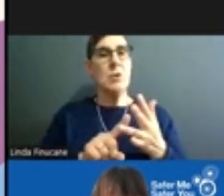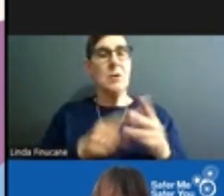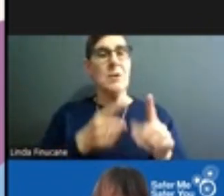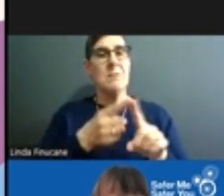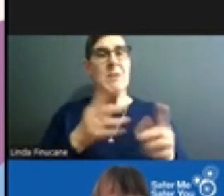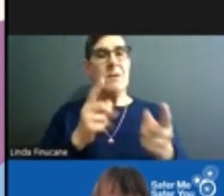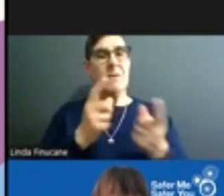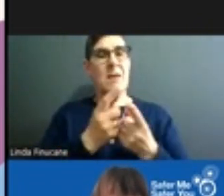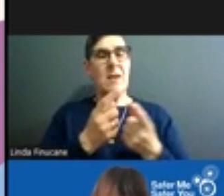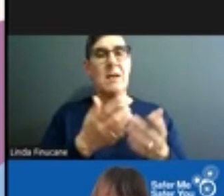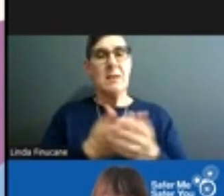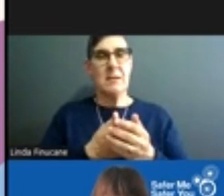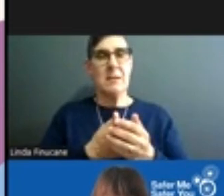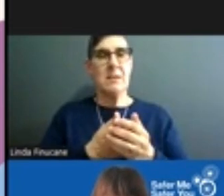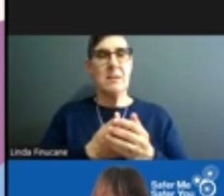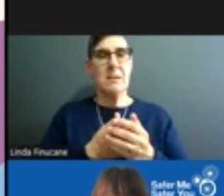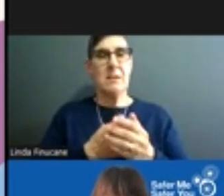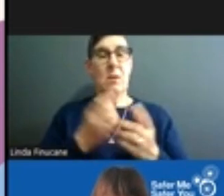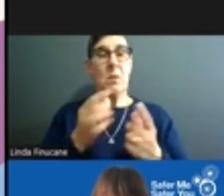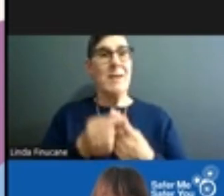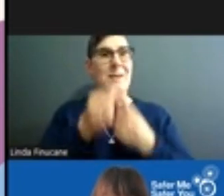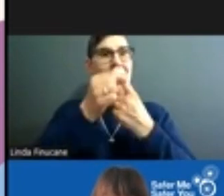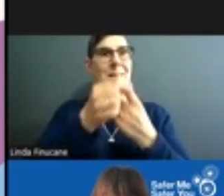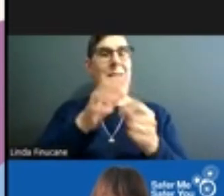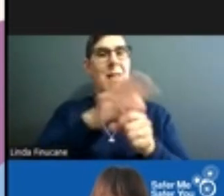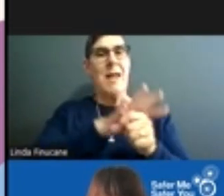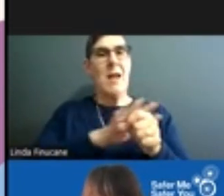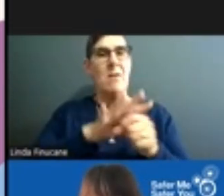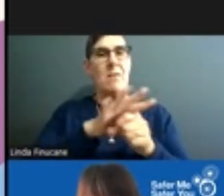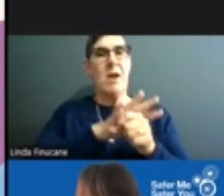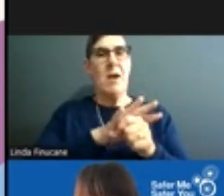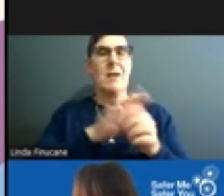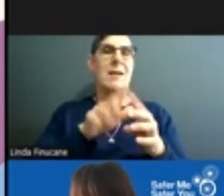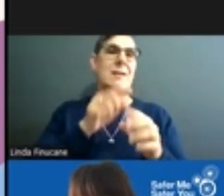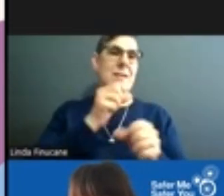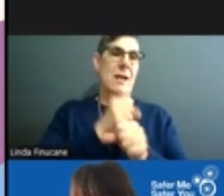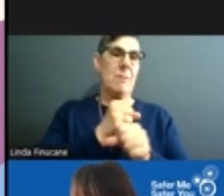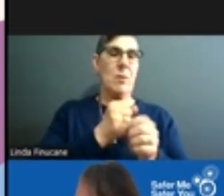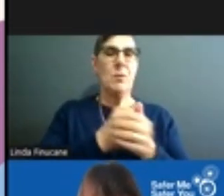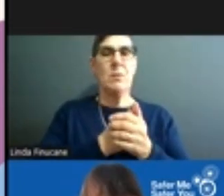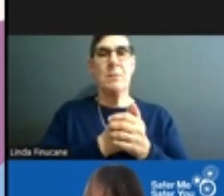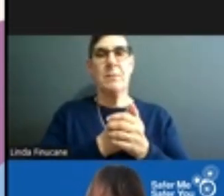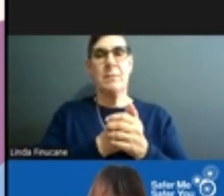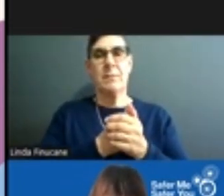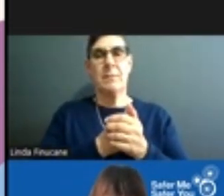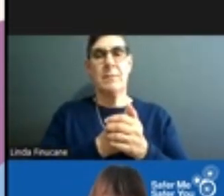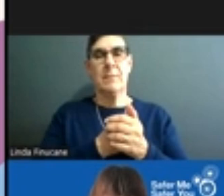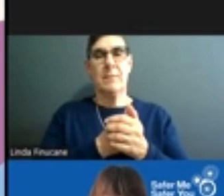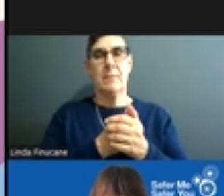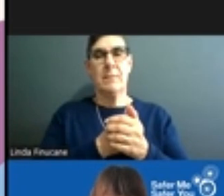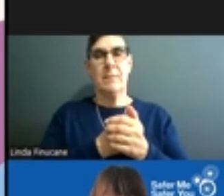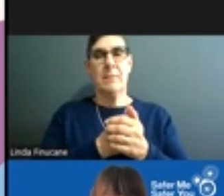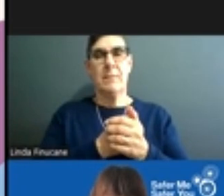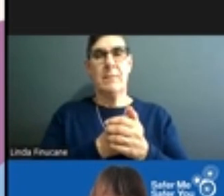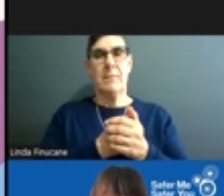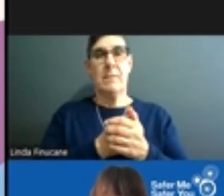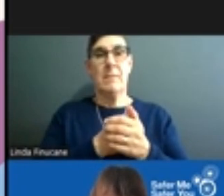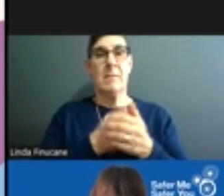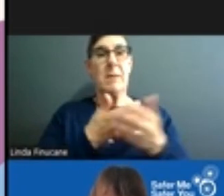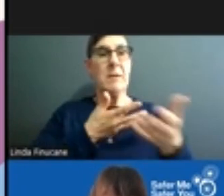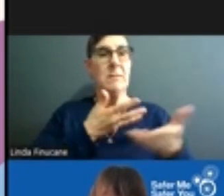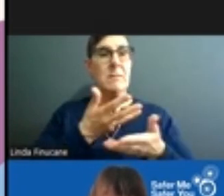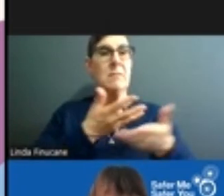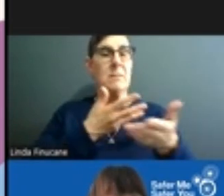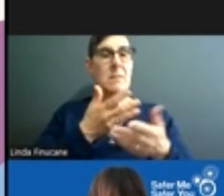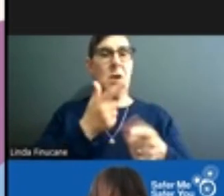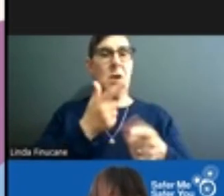things, particularly if there's one key area you think, say, for example, you don't think things in the talk area being met. You don't think